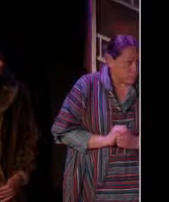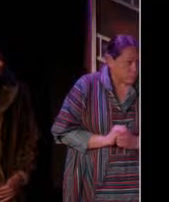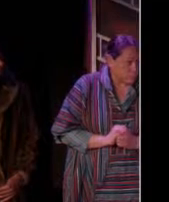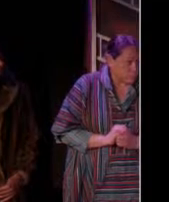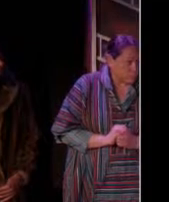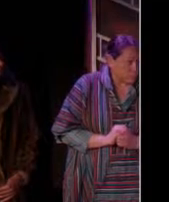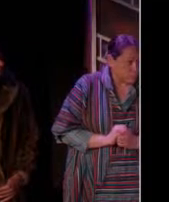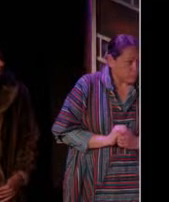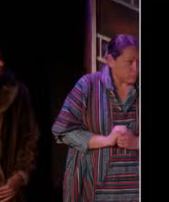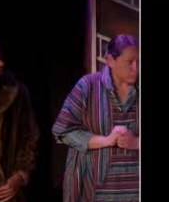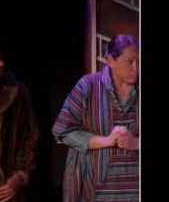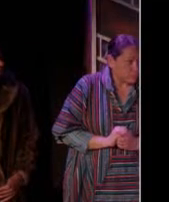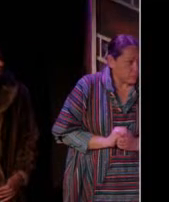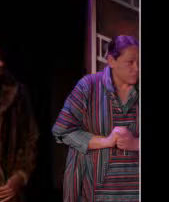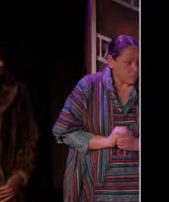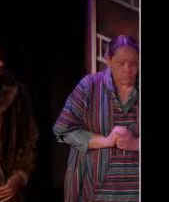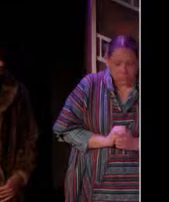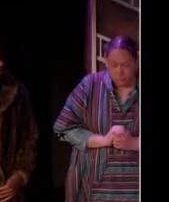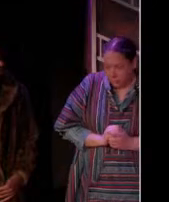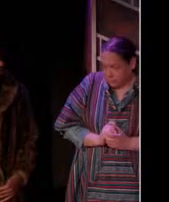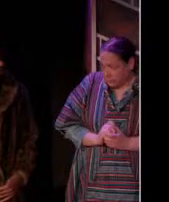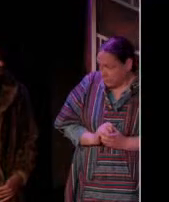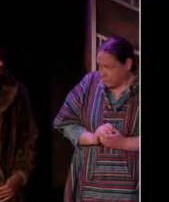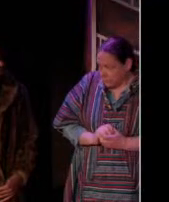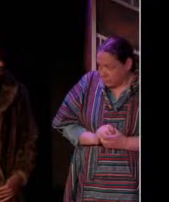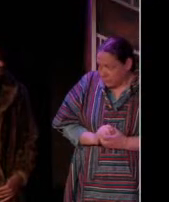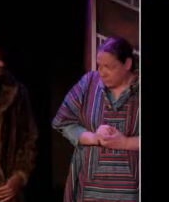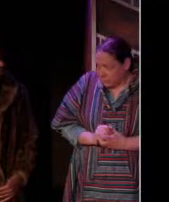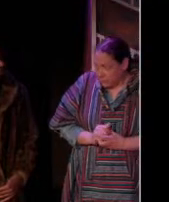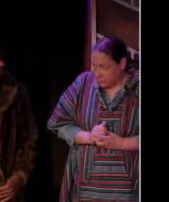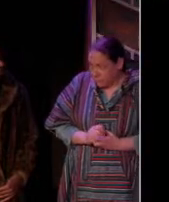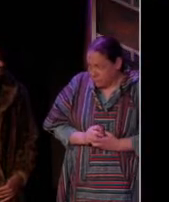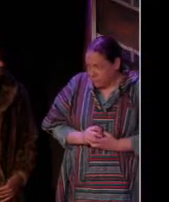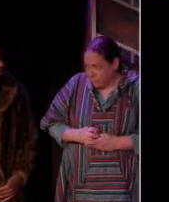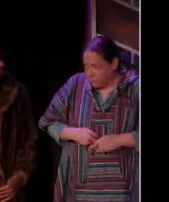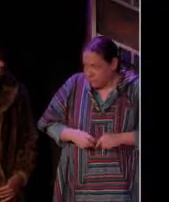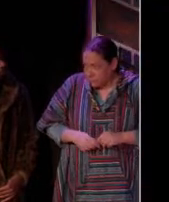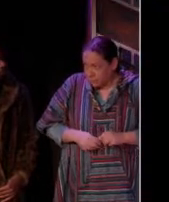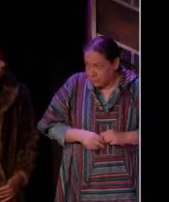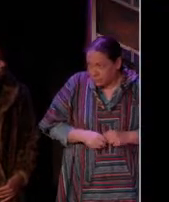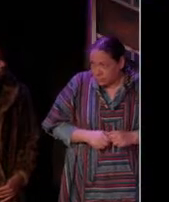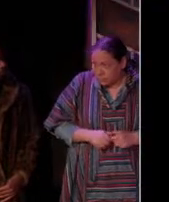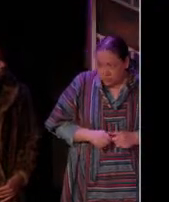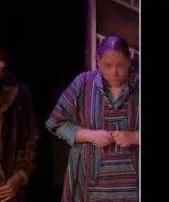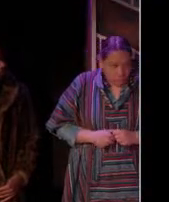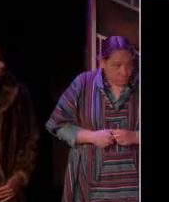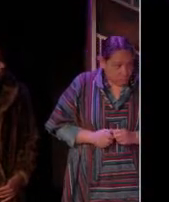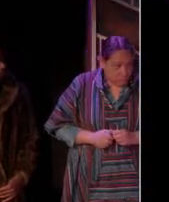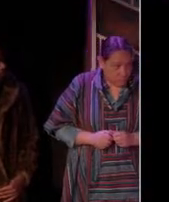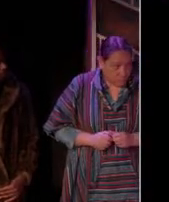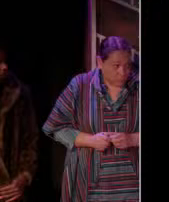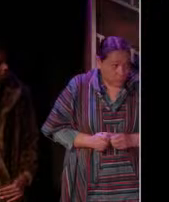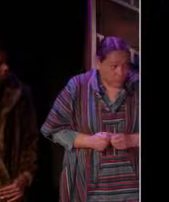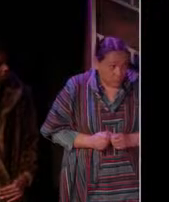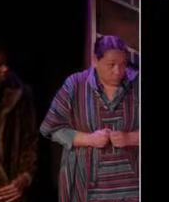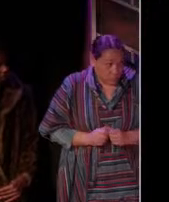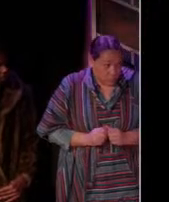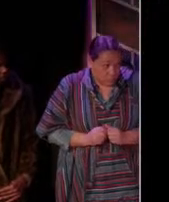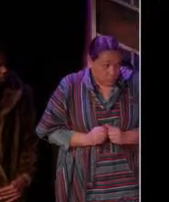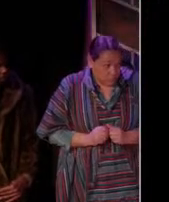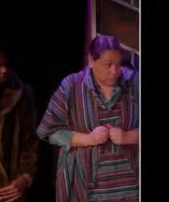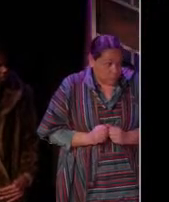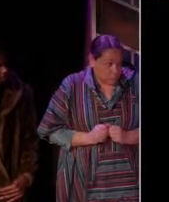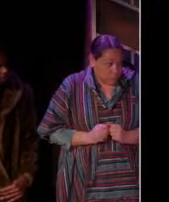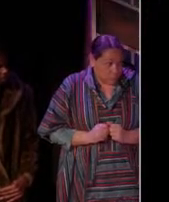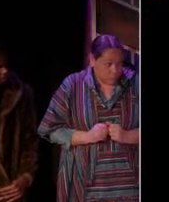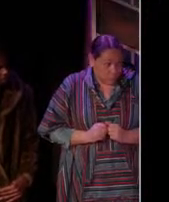You're mistaken. You're mistaken, my lady. You mistake Polixenes for Leontes. I have said she is an adulteress. I have said with